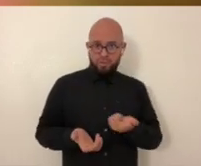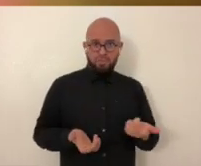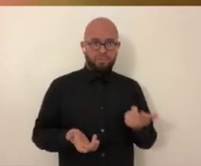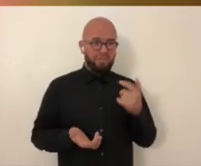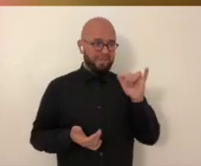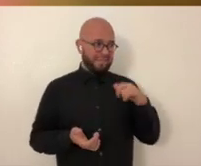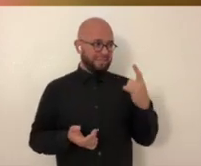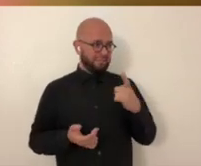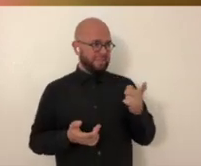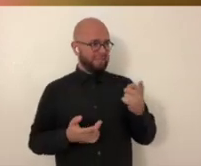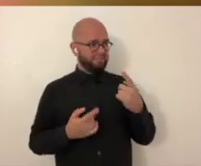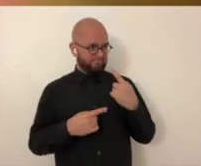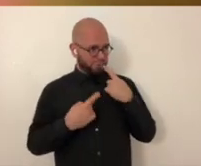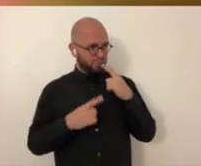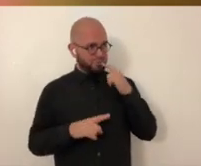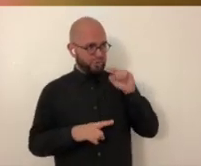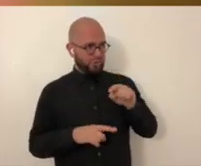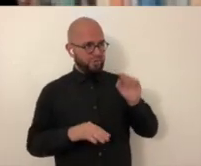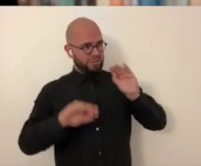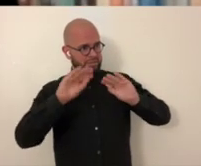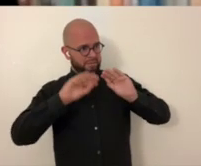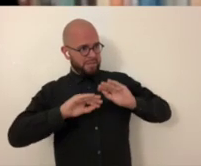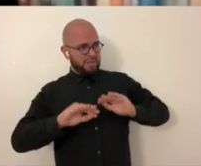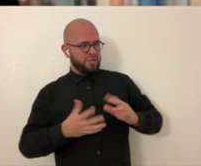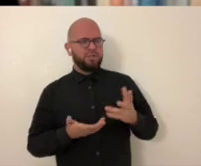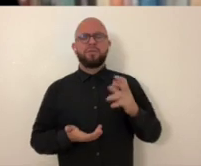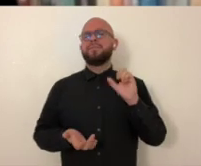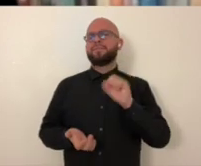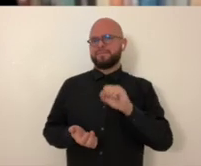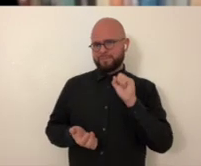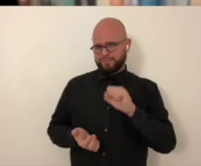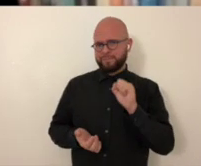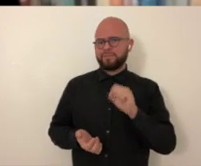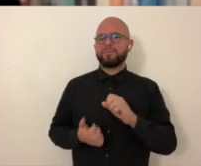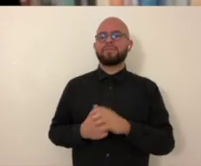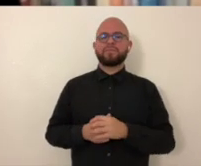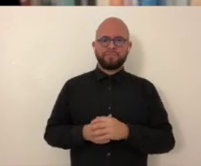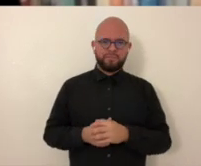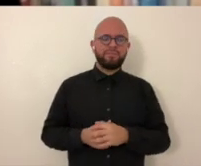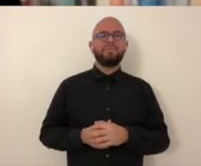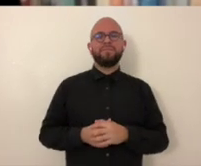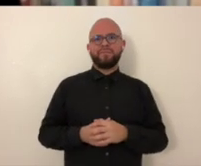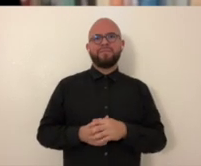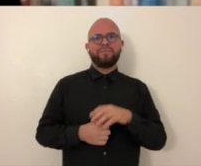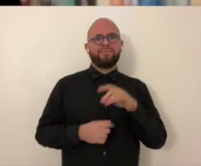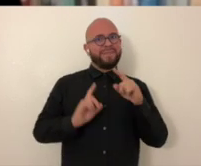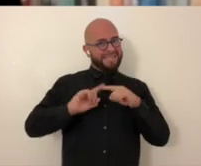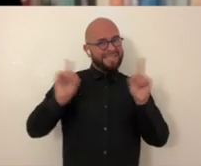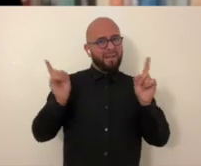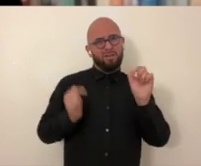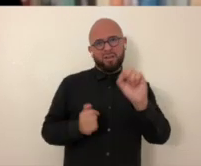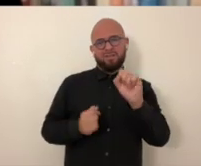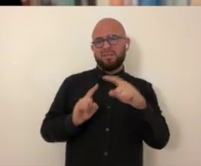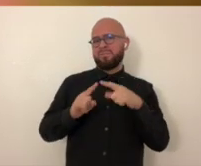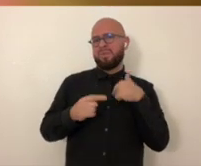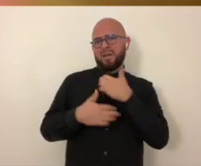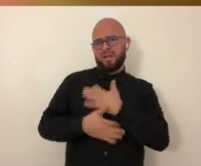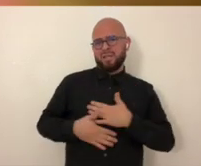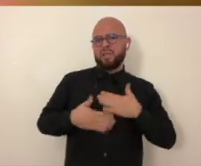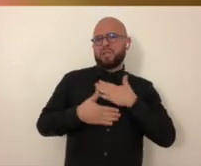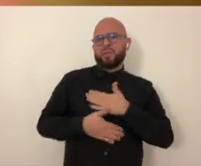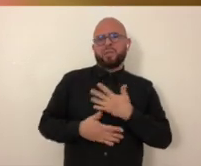assemblage as well, I'm hoping. That's really neat. Is that something that works well for you, the assemblage?